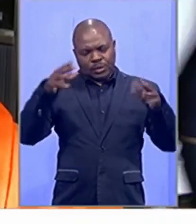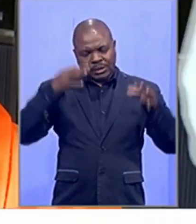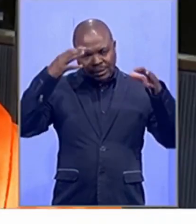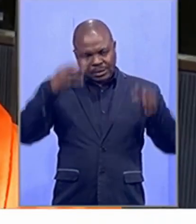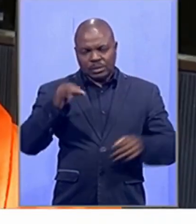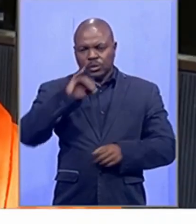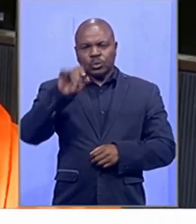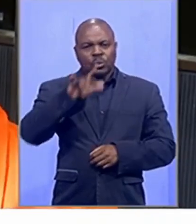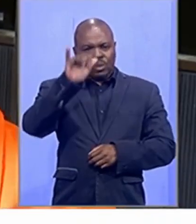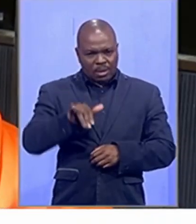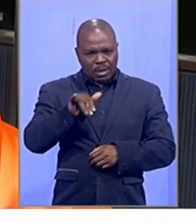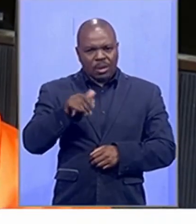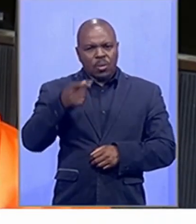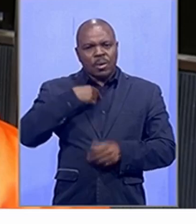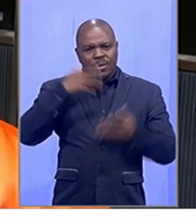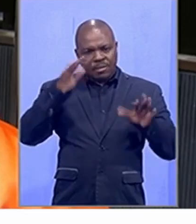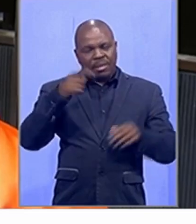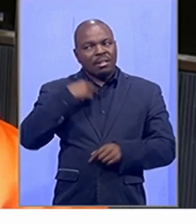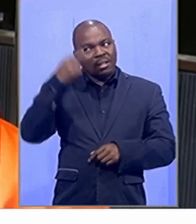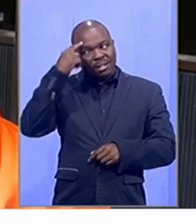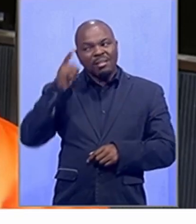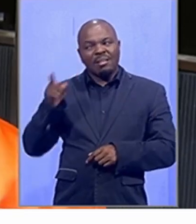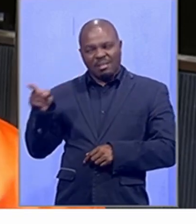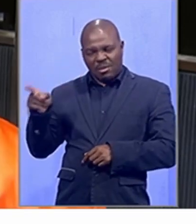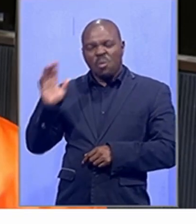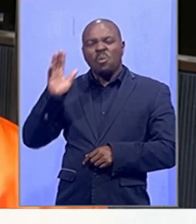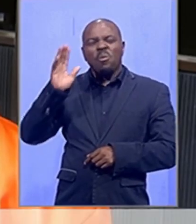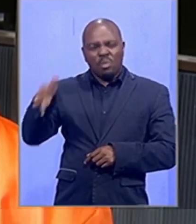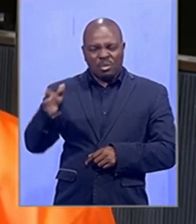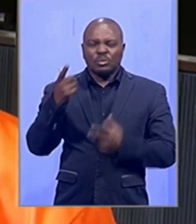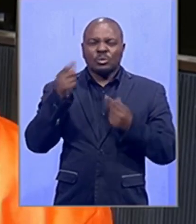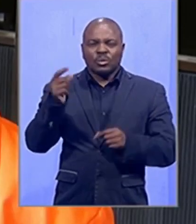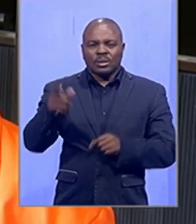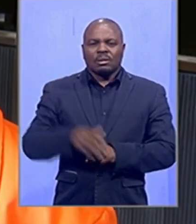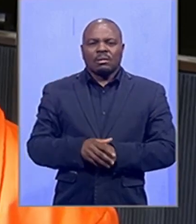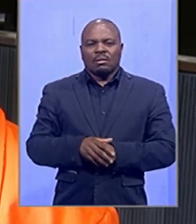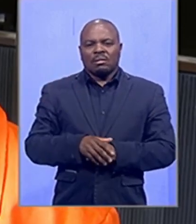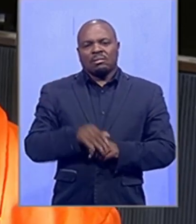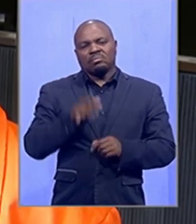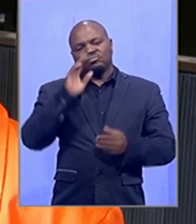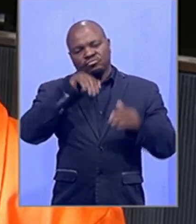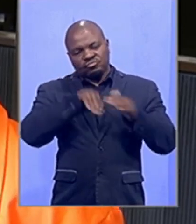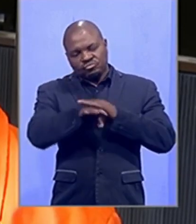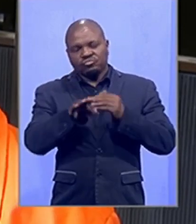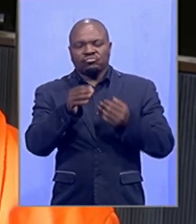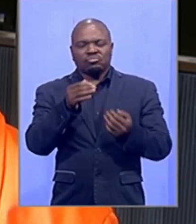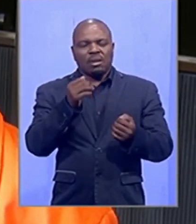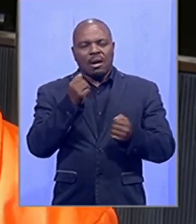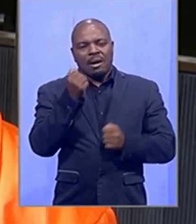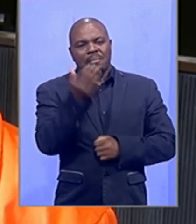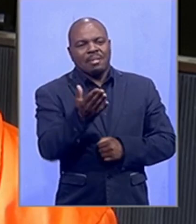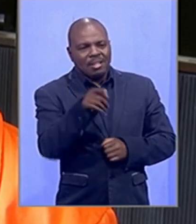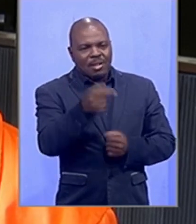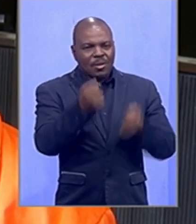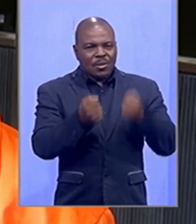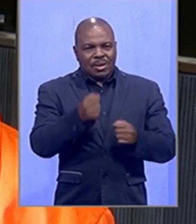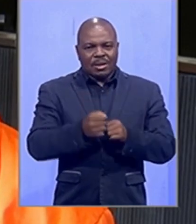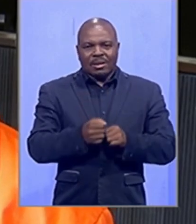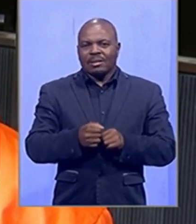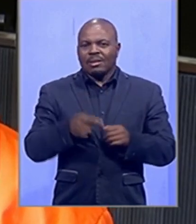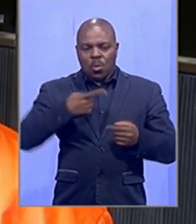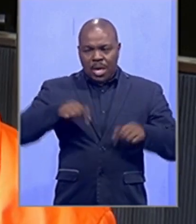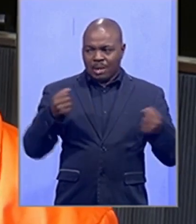actually did say that we were anticipating that he would definitely be, you know, appealing sooner than later, you know, so it didn't catch us